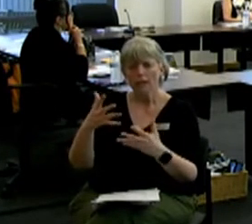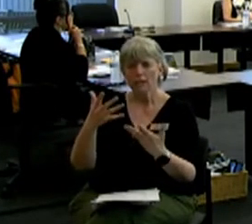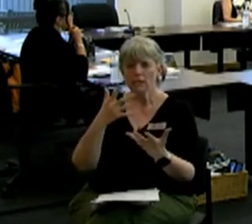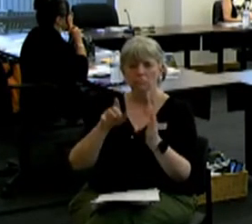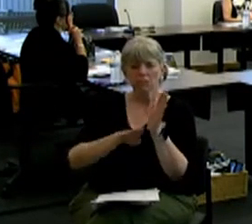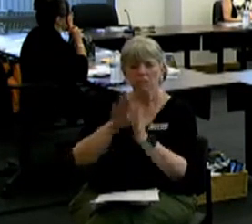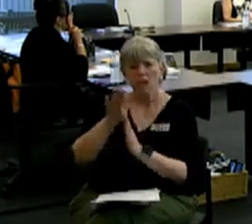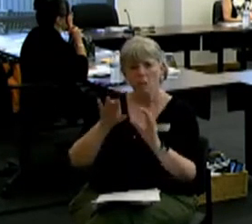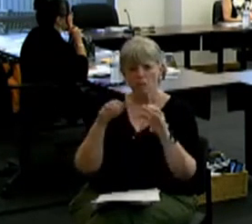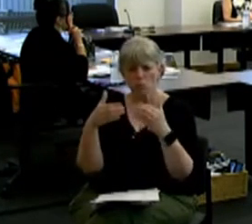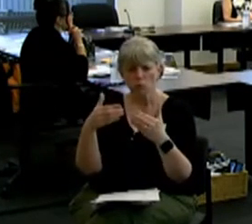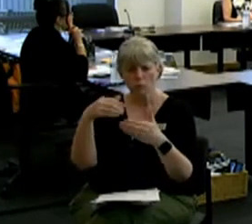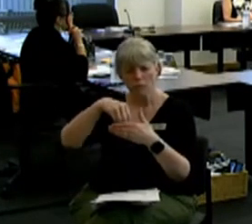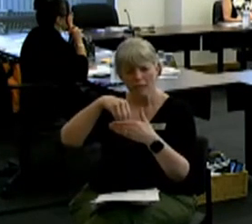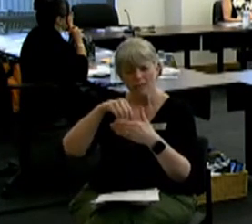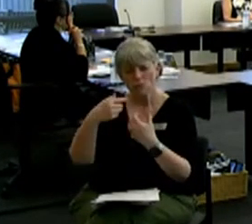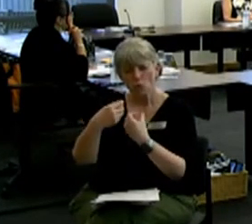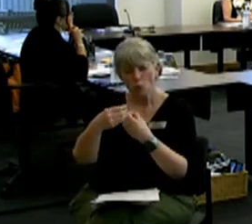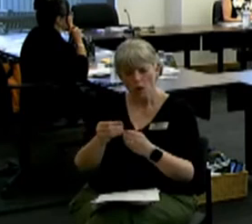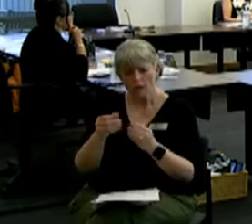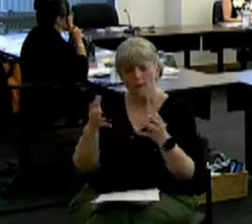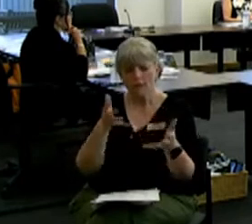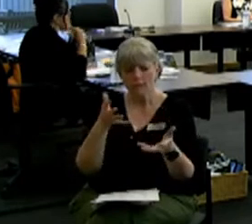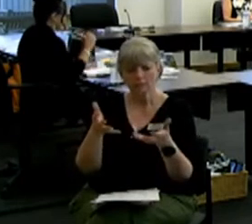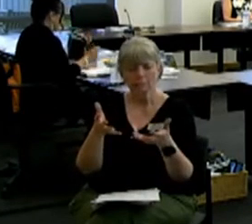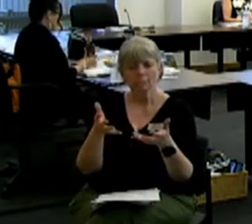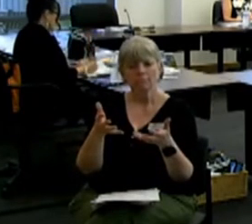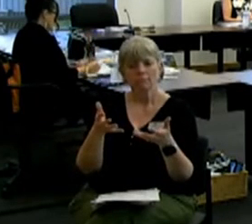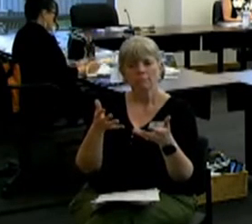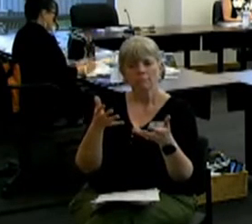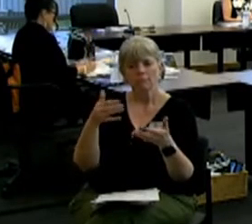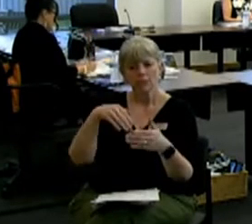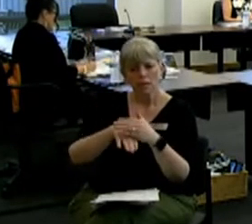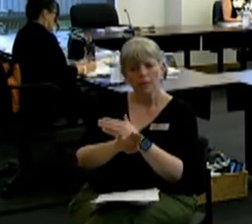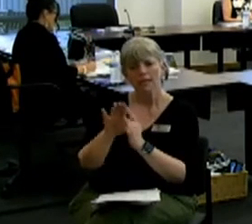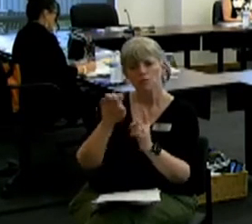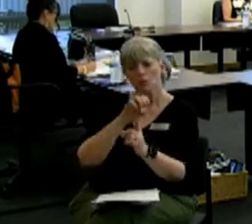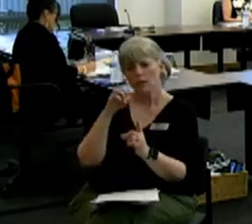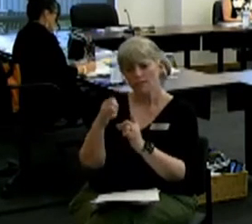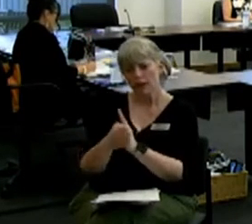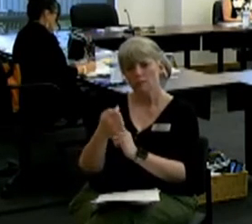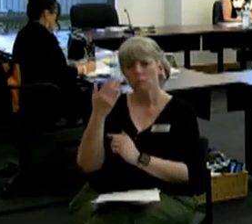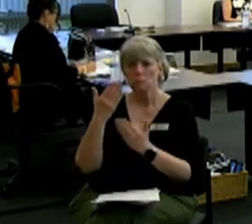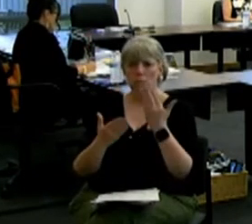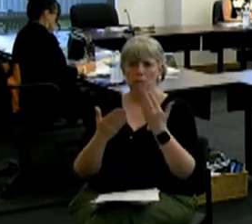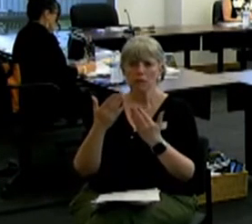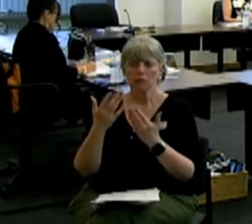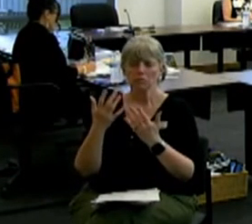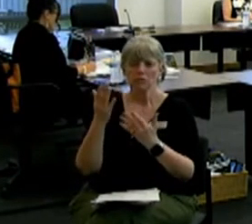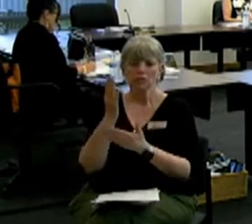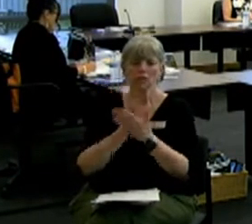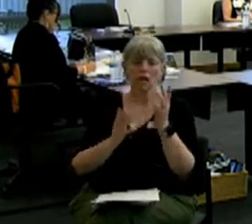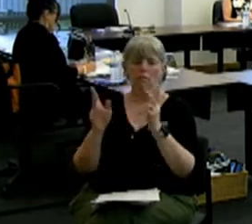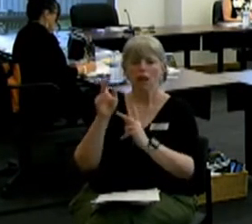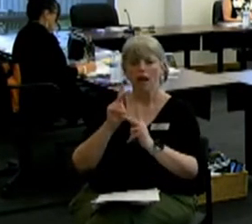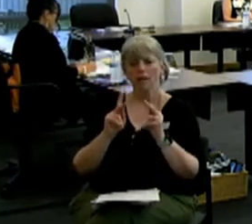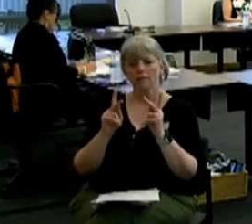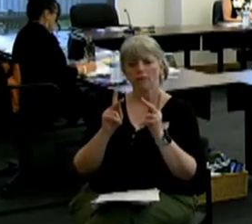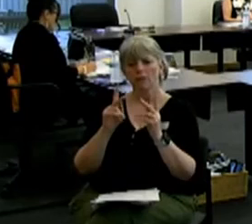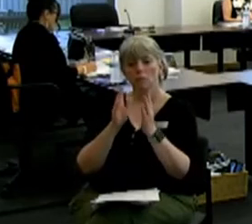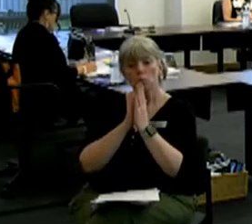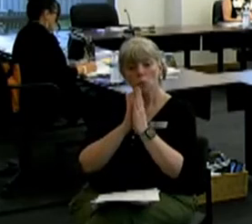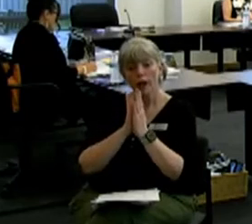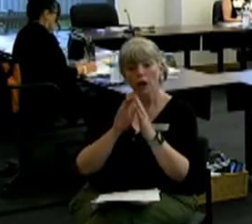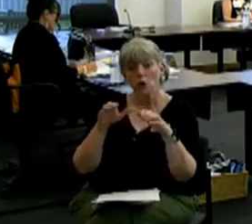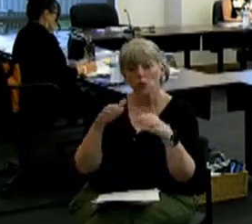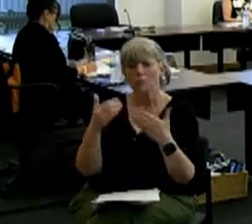of developed groups within those organizations, and coming into an environment, whether it was maybe some kind of prayer